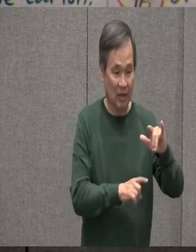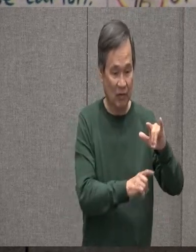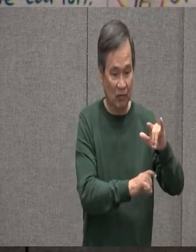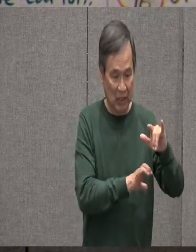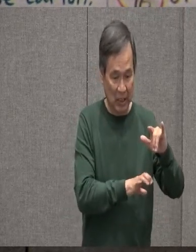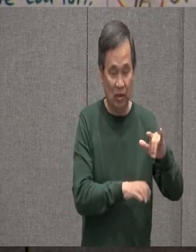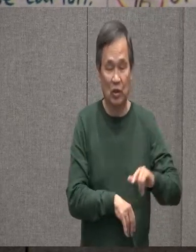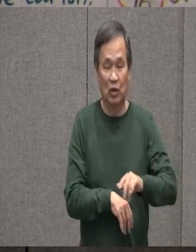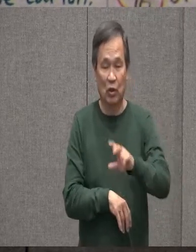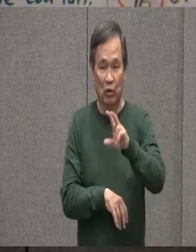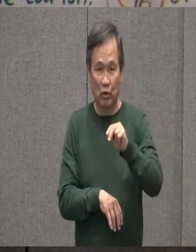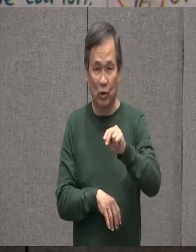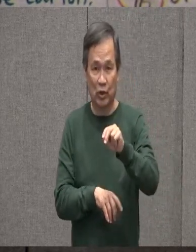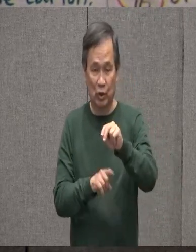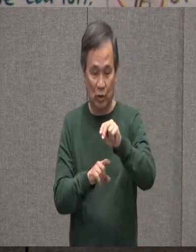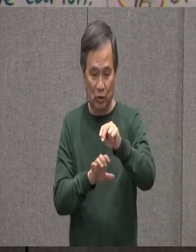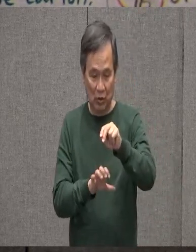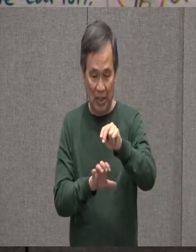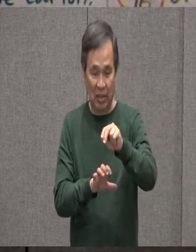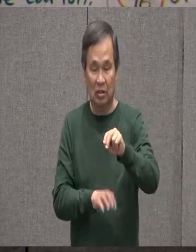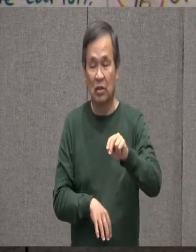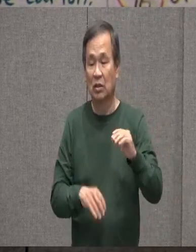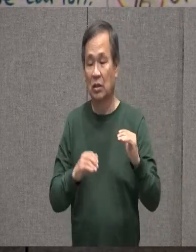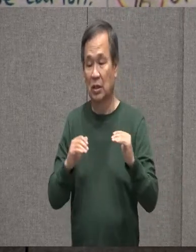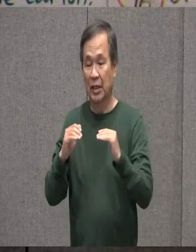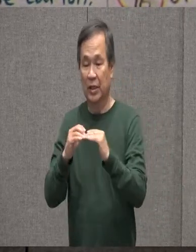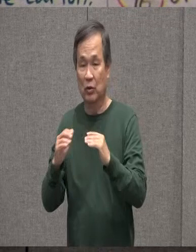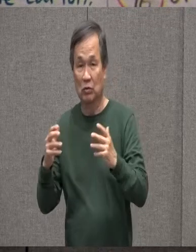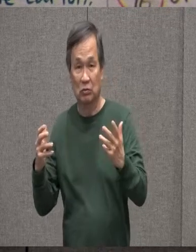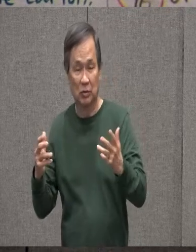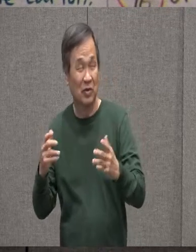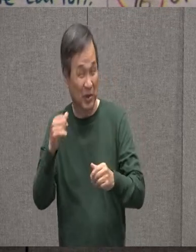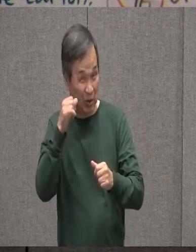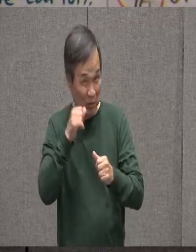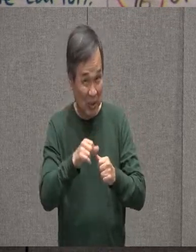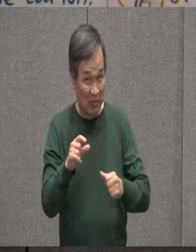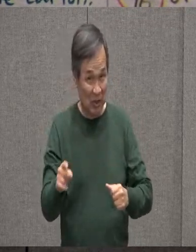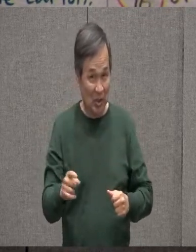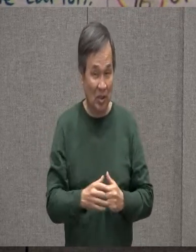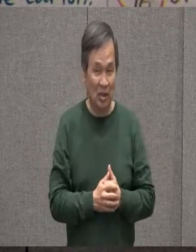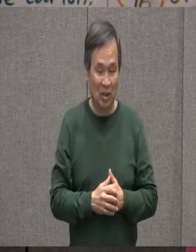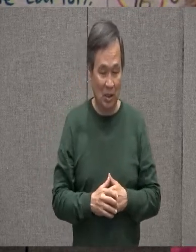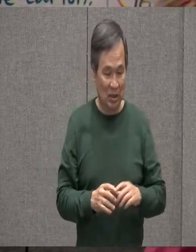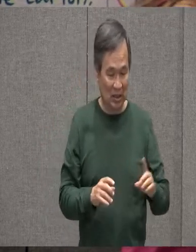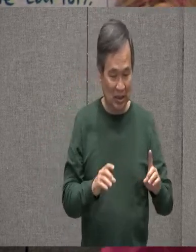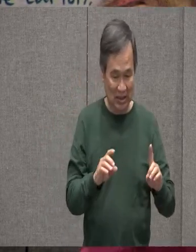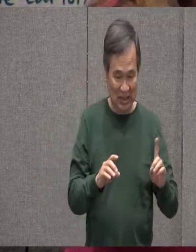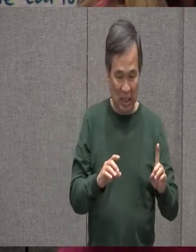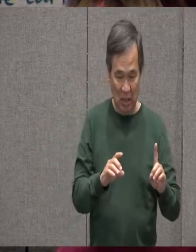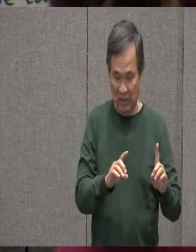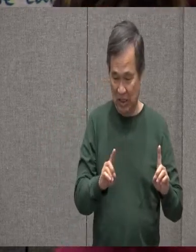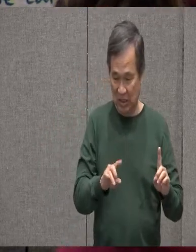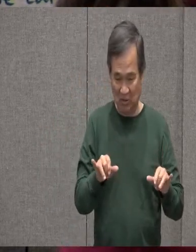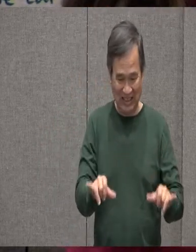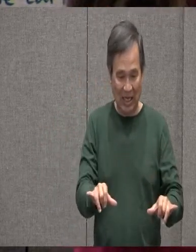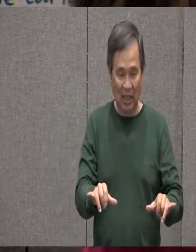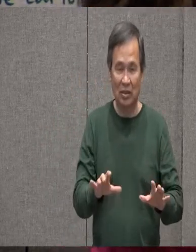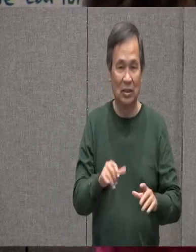100? Oh yeah. What do I have to do the 10 to get to 100? Multiply it by